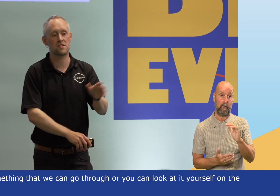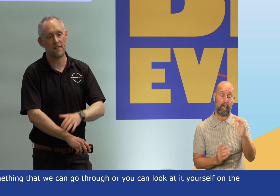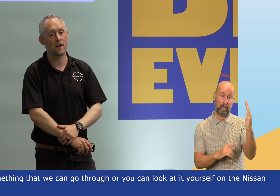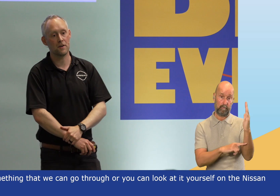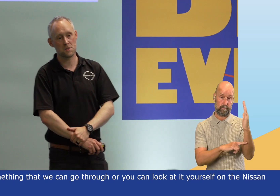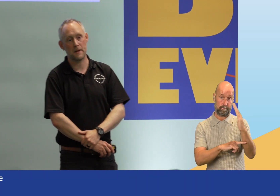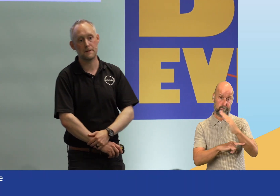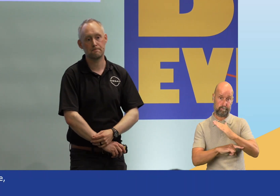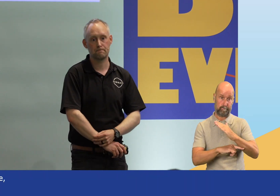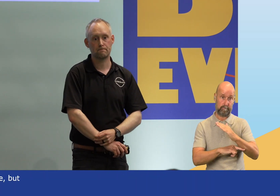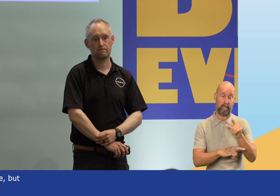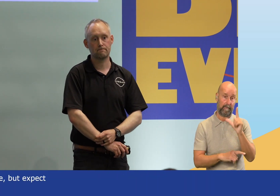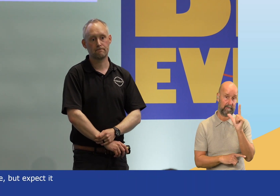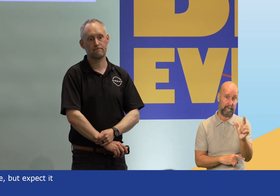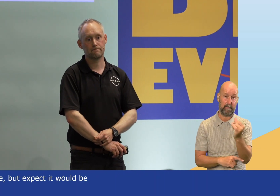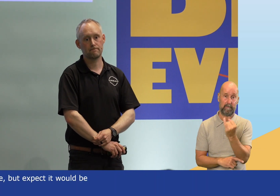would be lost at that kind of speed.